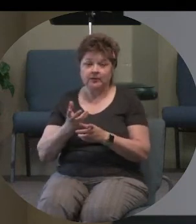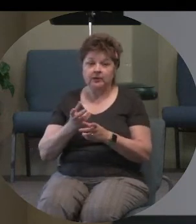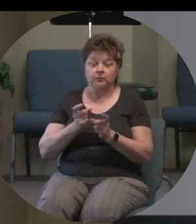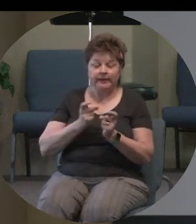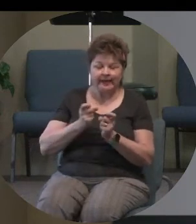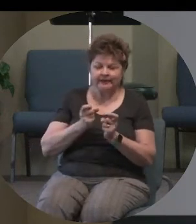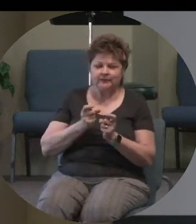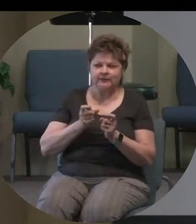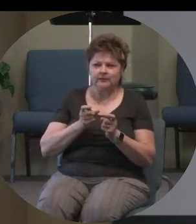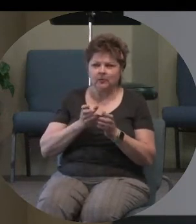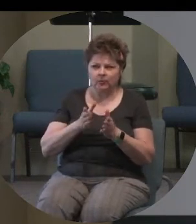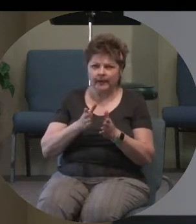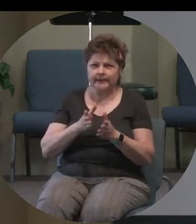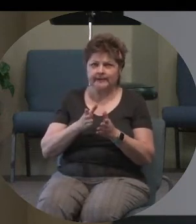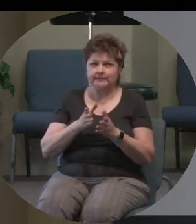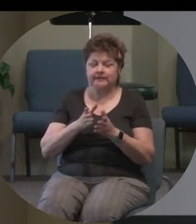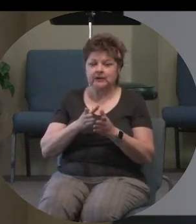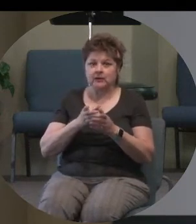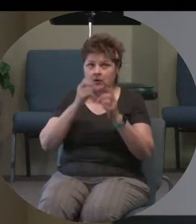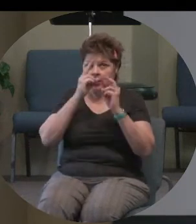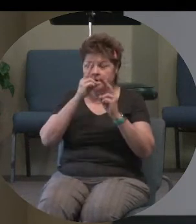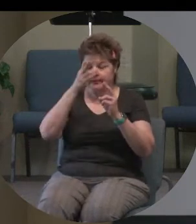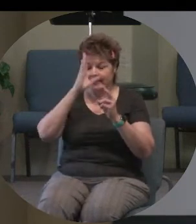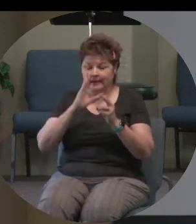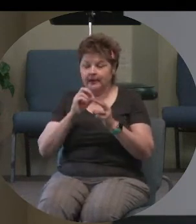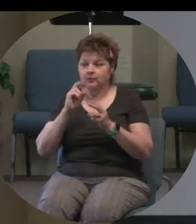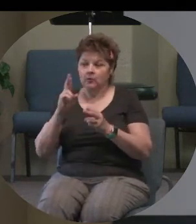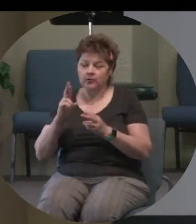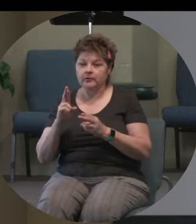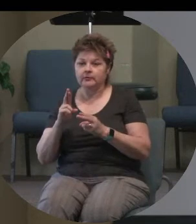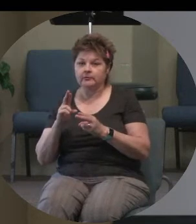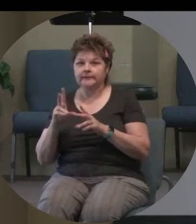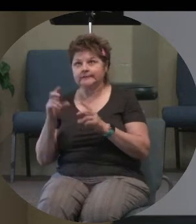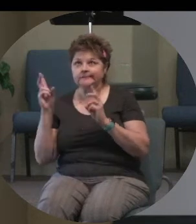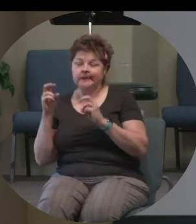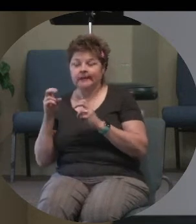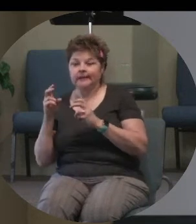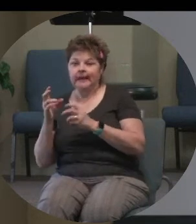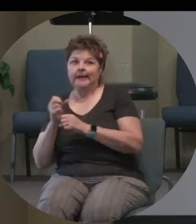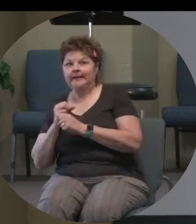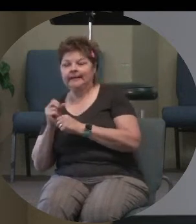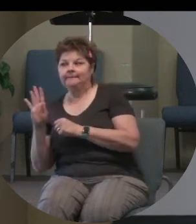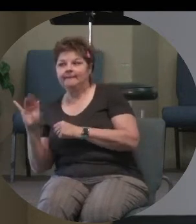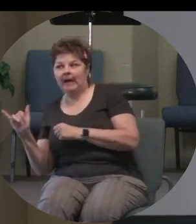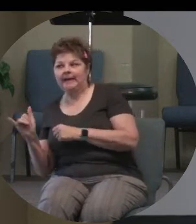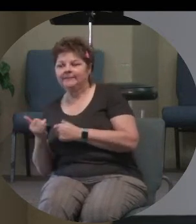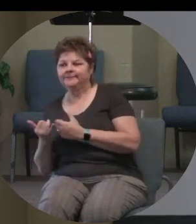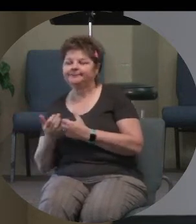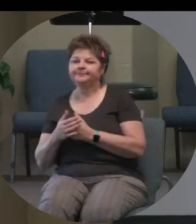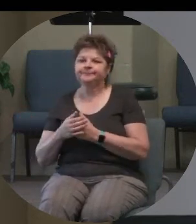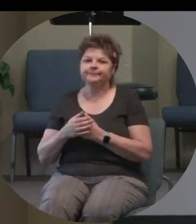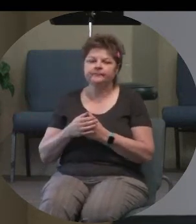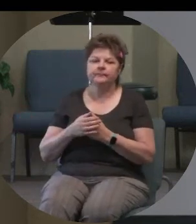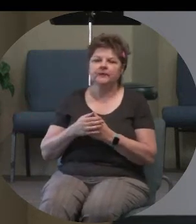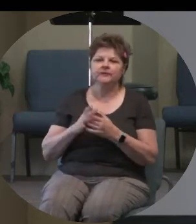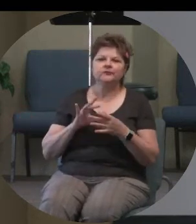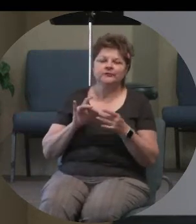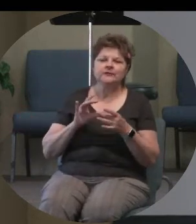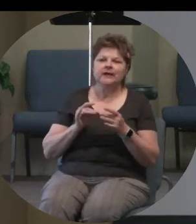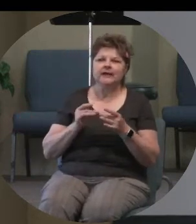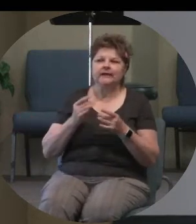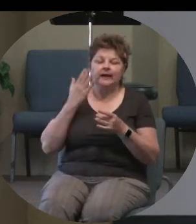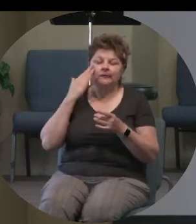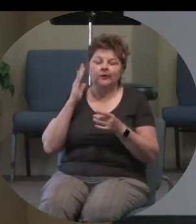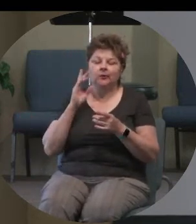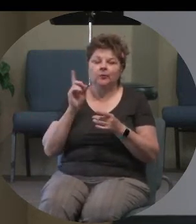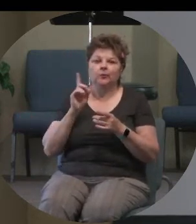or do we kind of just get by? There's a saying that I tried to figure out where it started. And there's a few different people that maybe